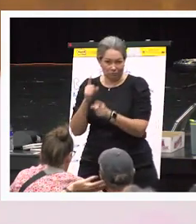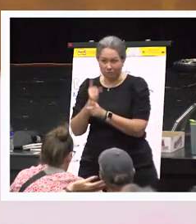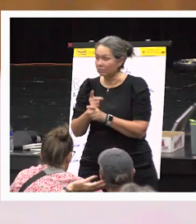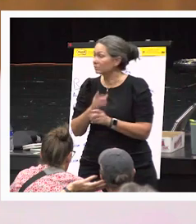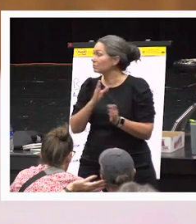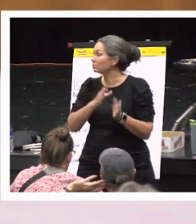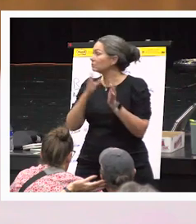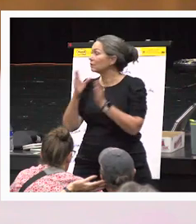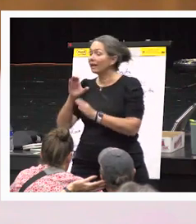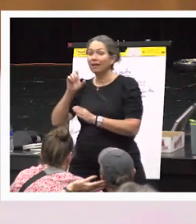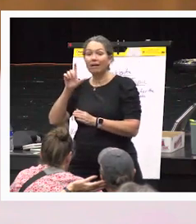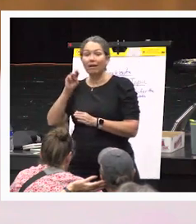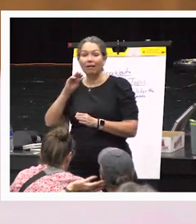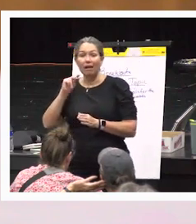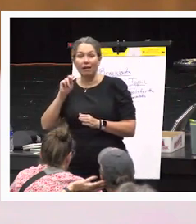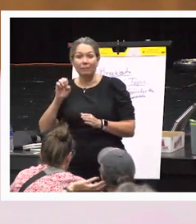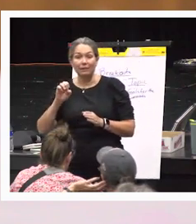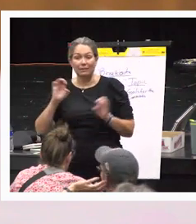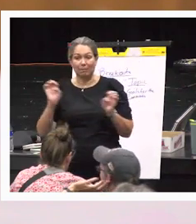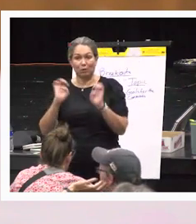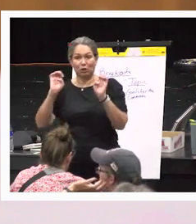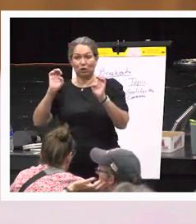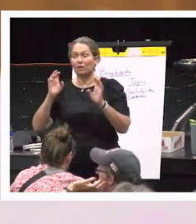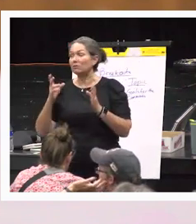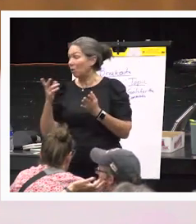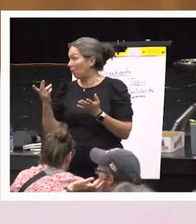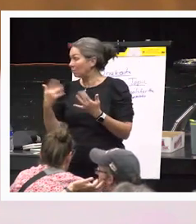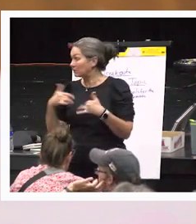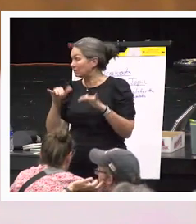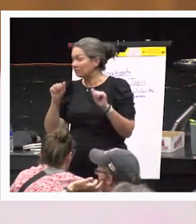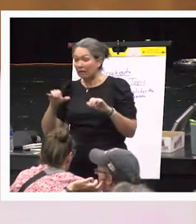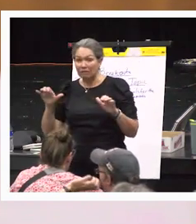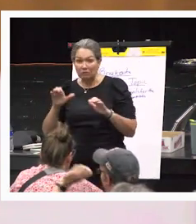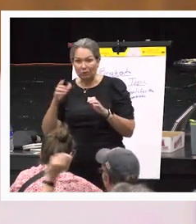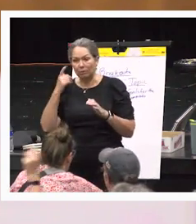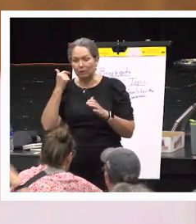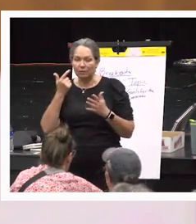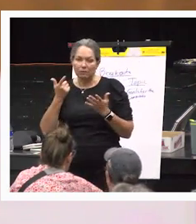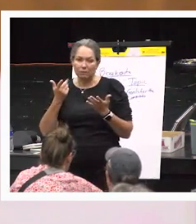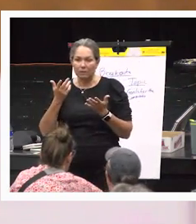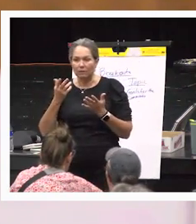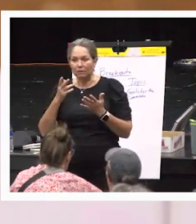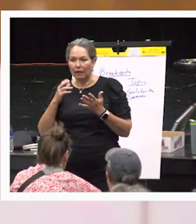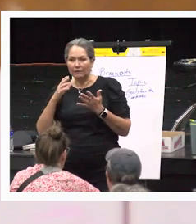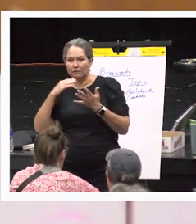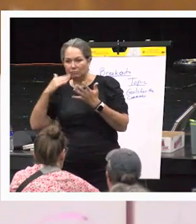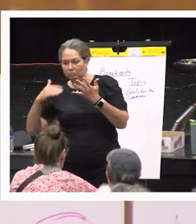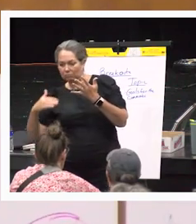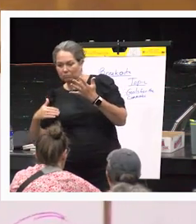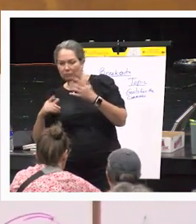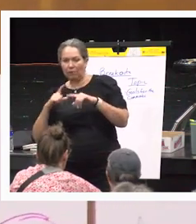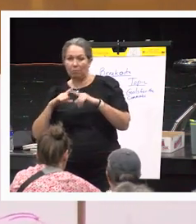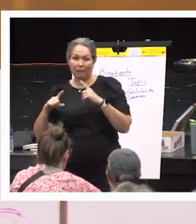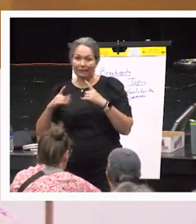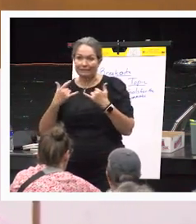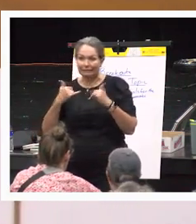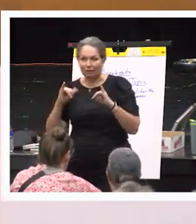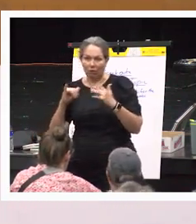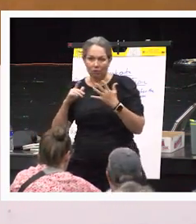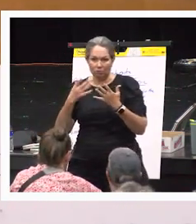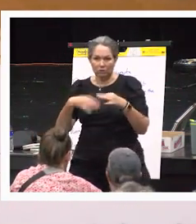could be done. It's something that people didn't put at the front of the line because there's so much else that's important, but it can still be coming